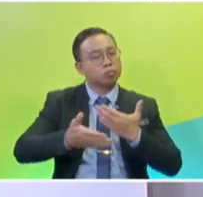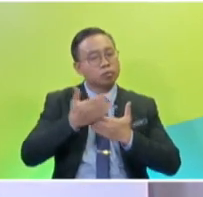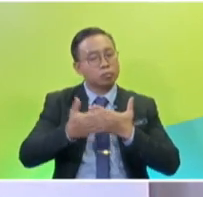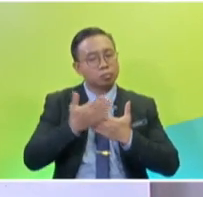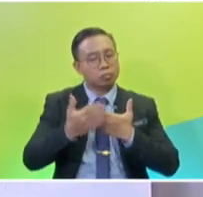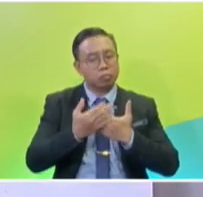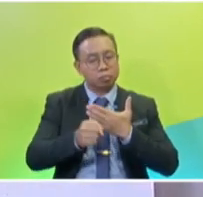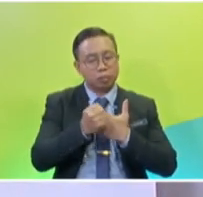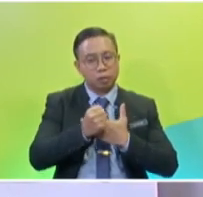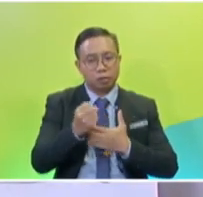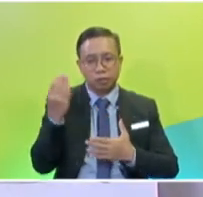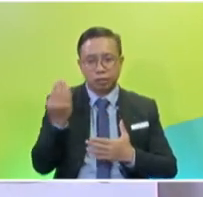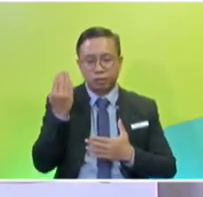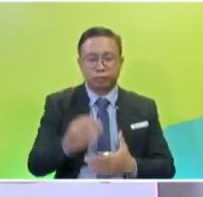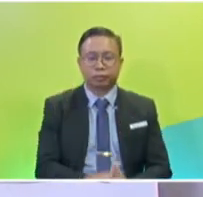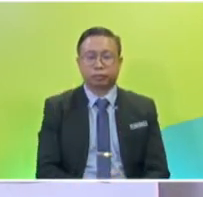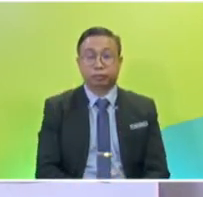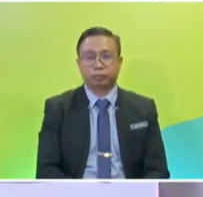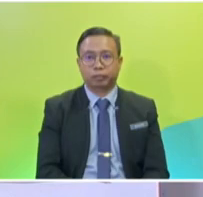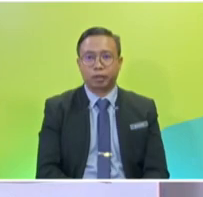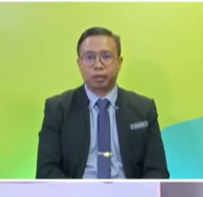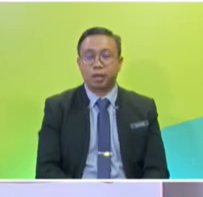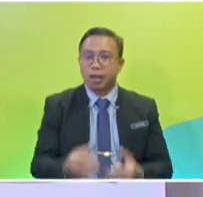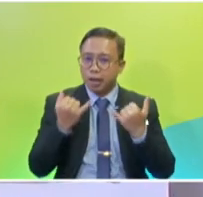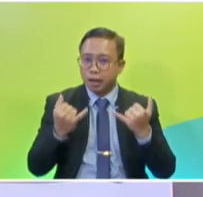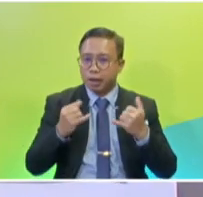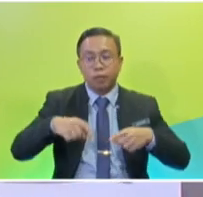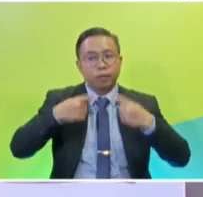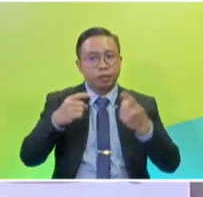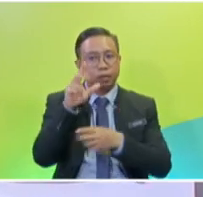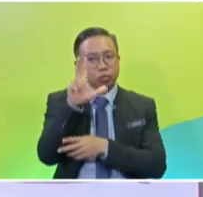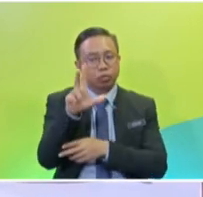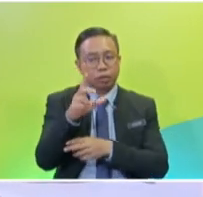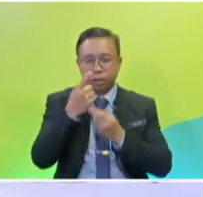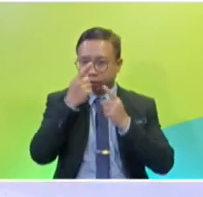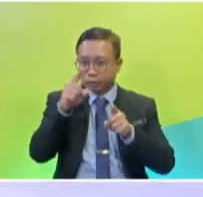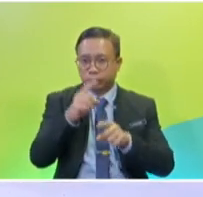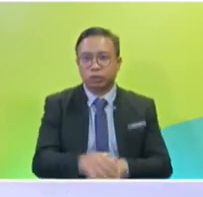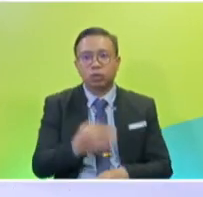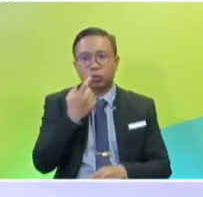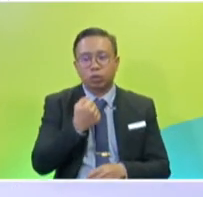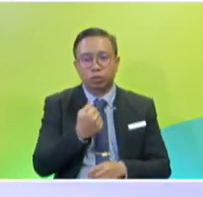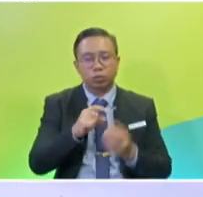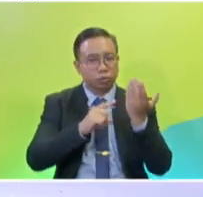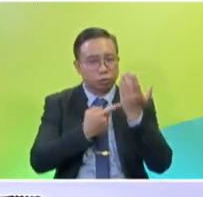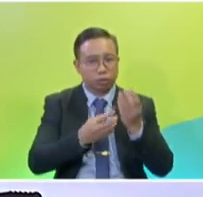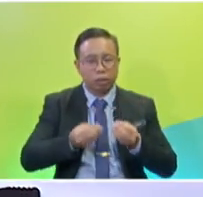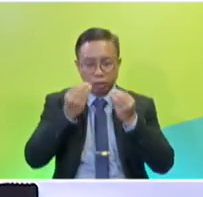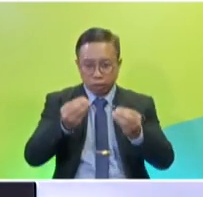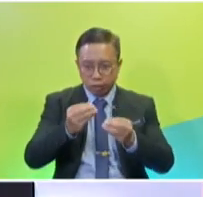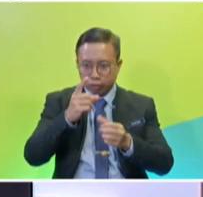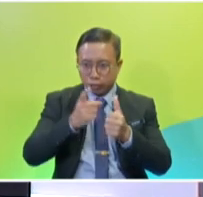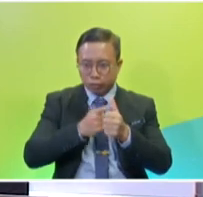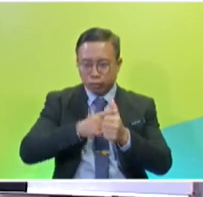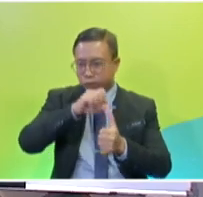long as you have the situation there. Okay, good. Mm-hmm. So now we have come to the three answers. So who wants to start giving me your first answer?